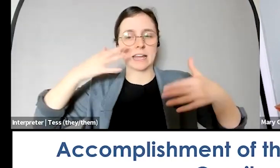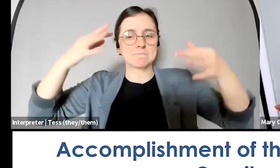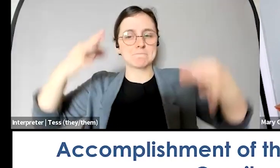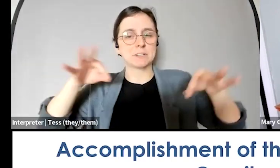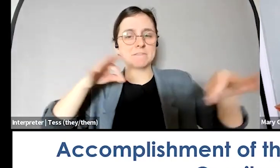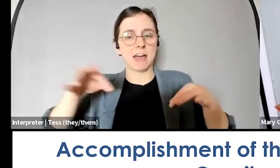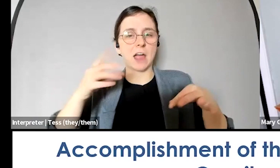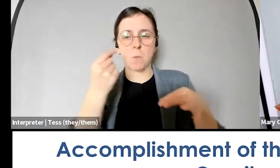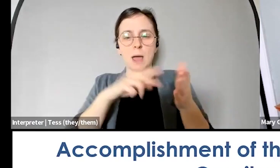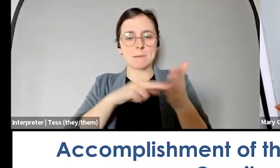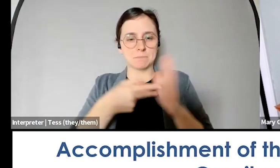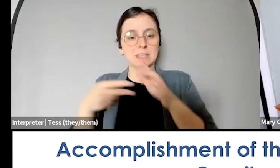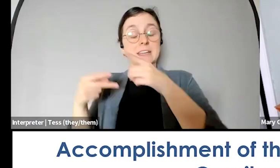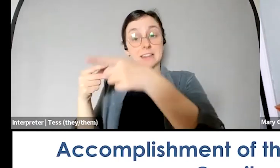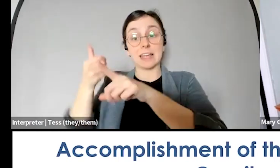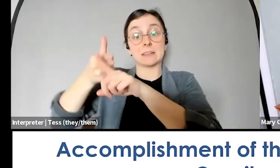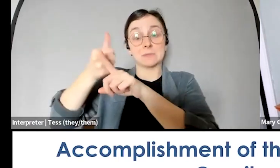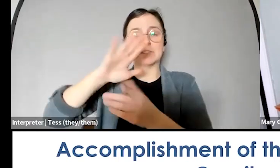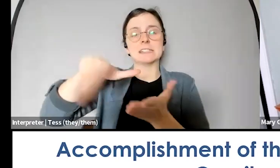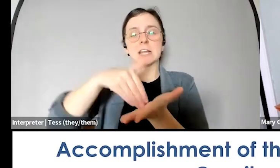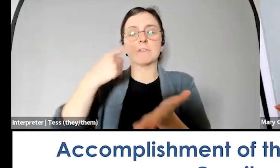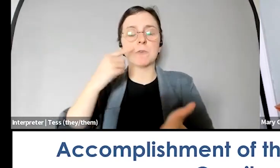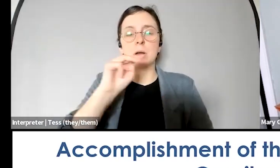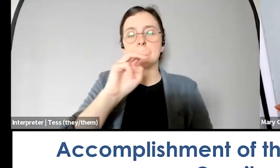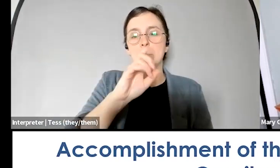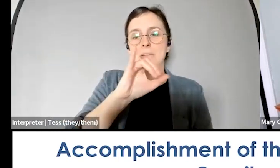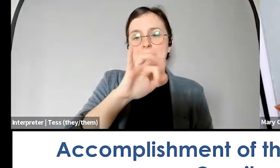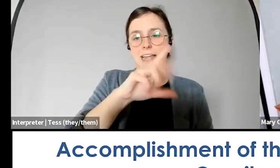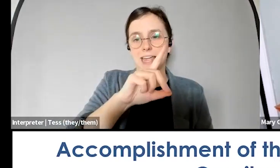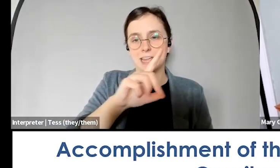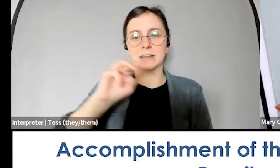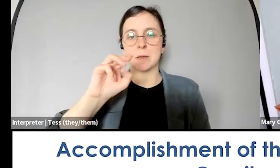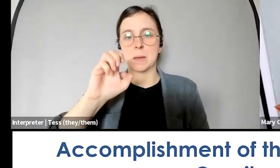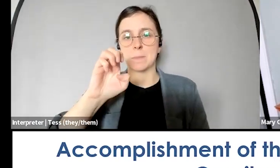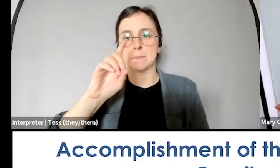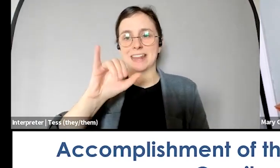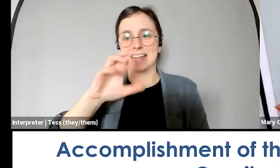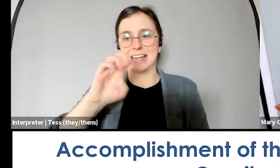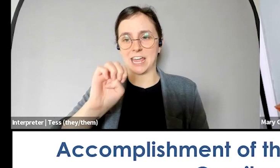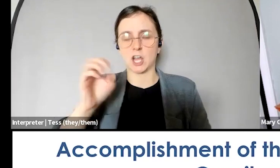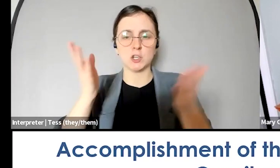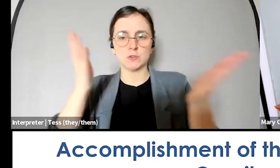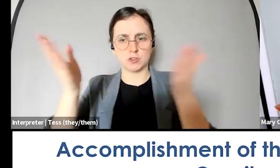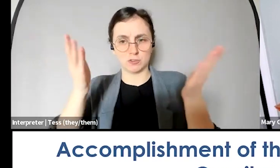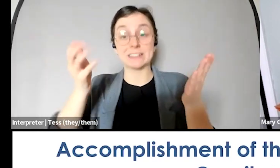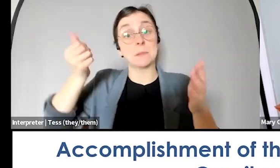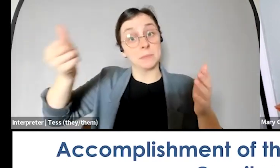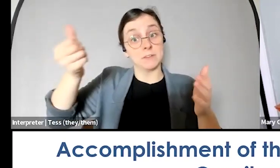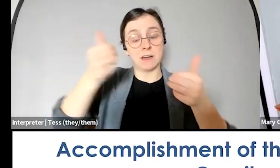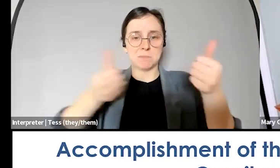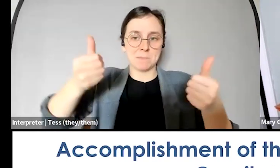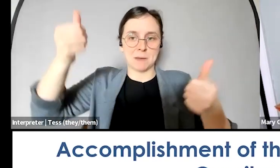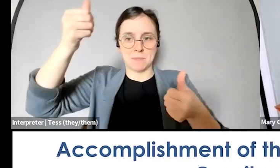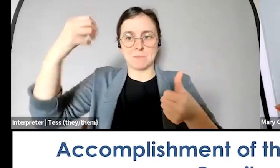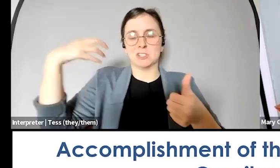for Medicaid and Medicare Services. They are the chief financing agency in the